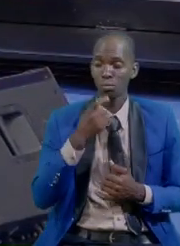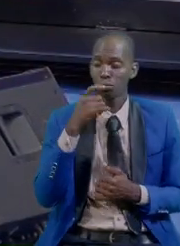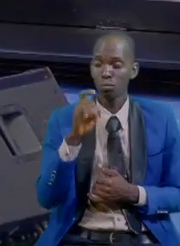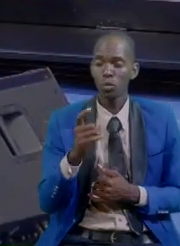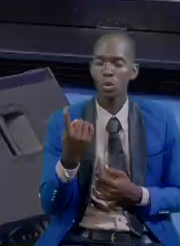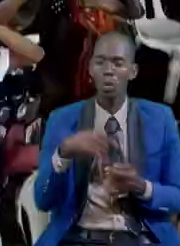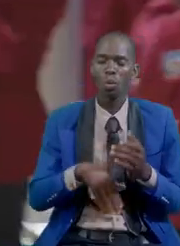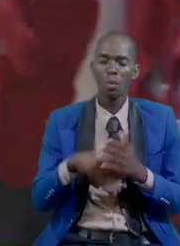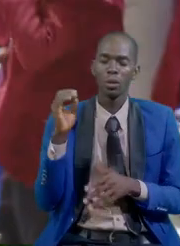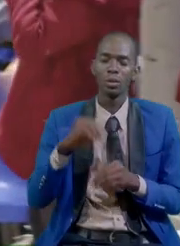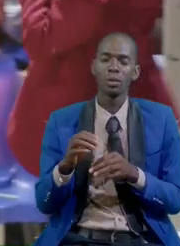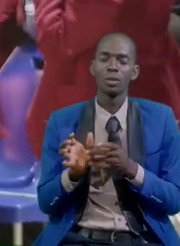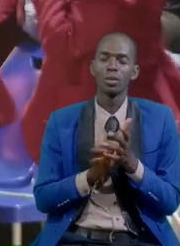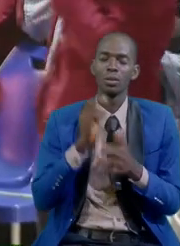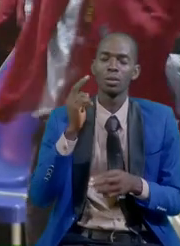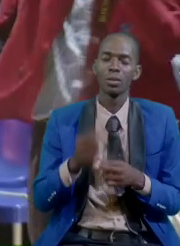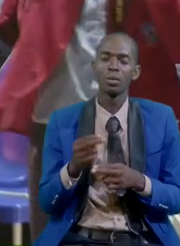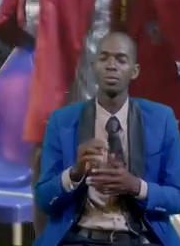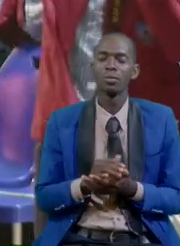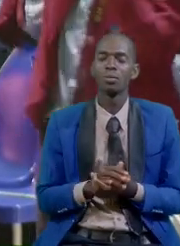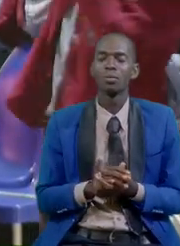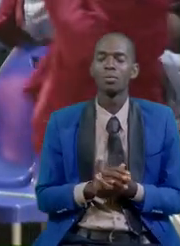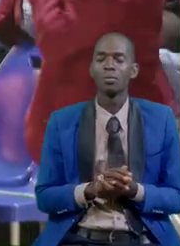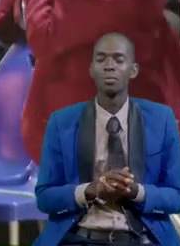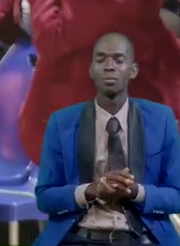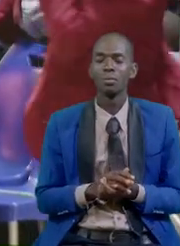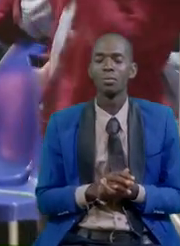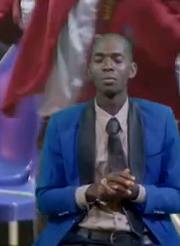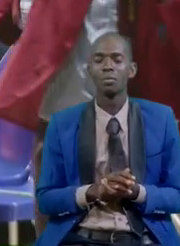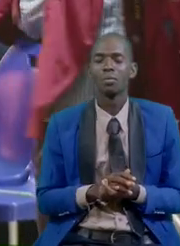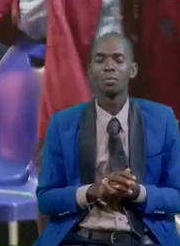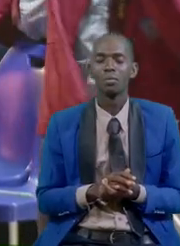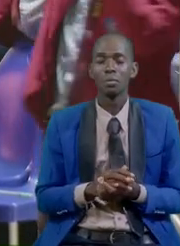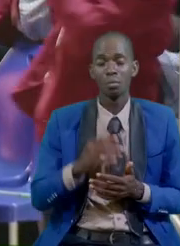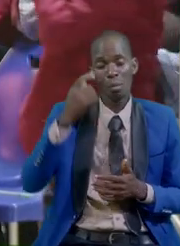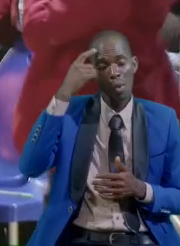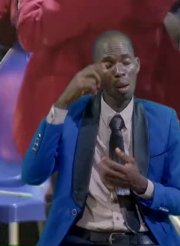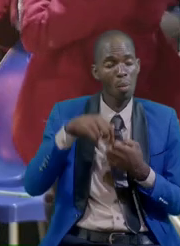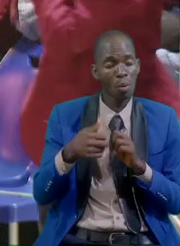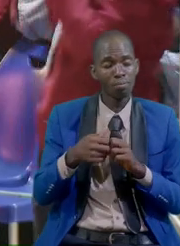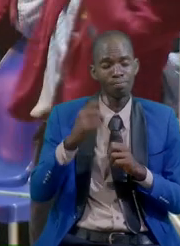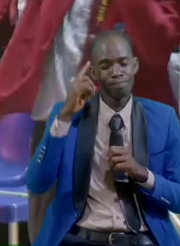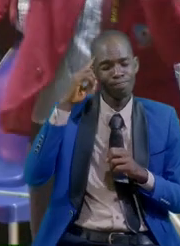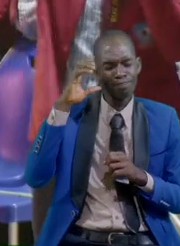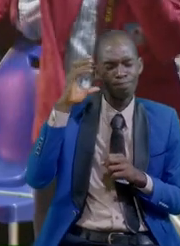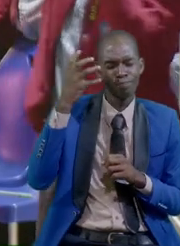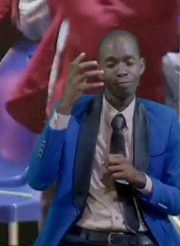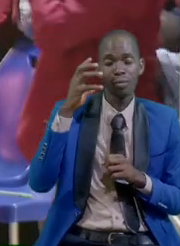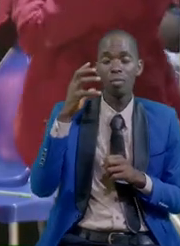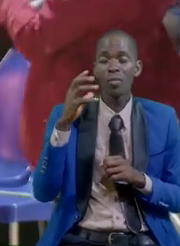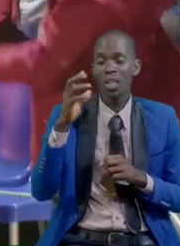in Jesus' name. Brain problem, insanity, madness,